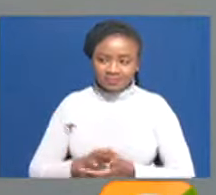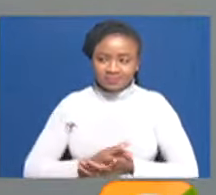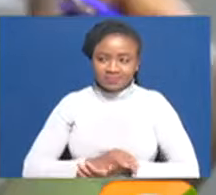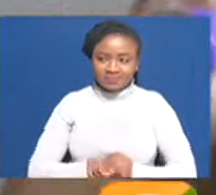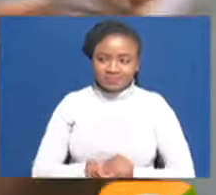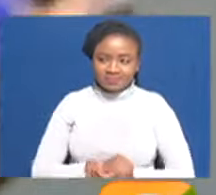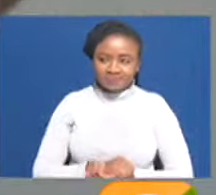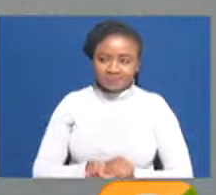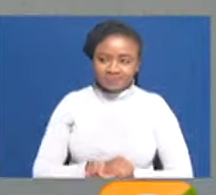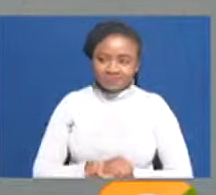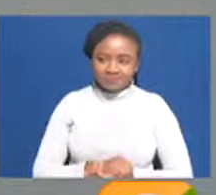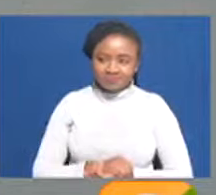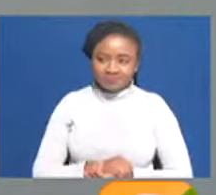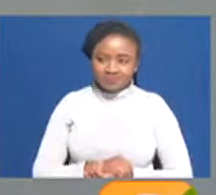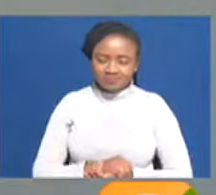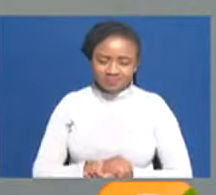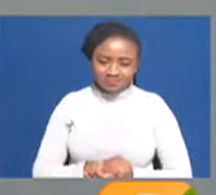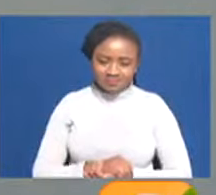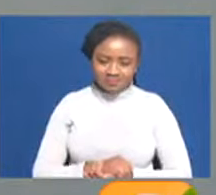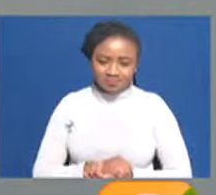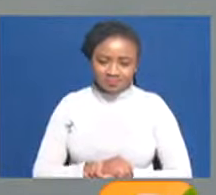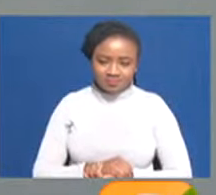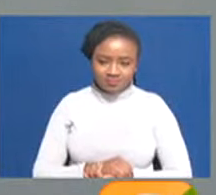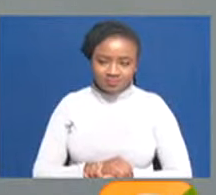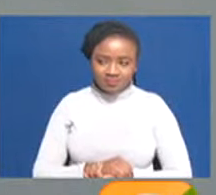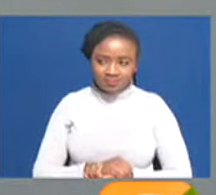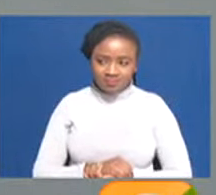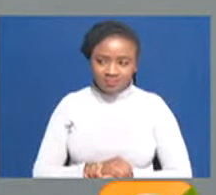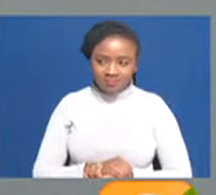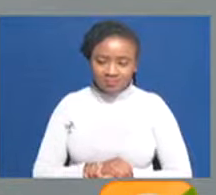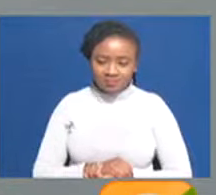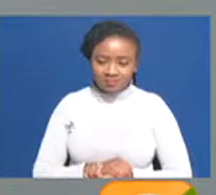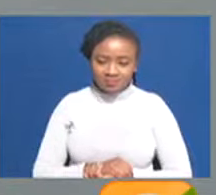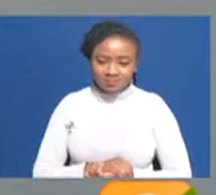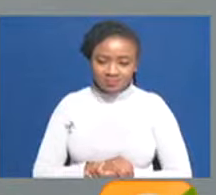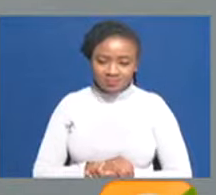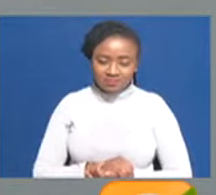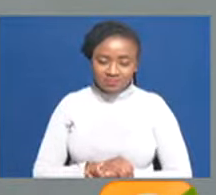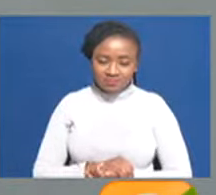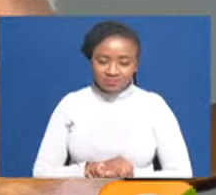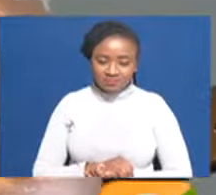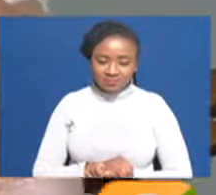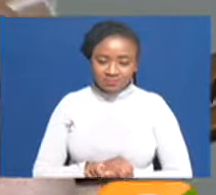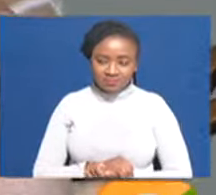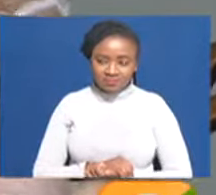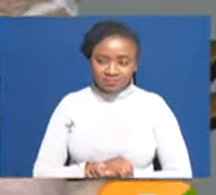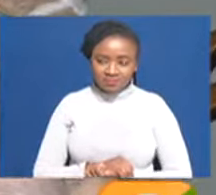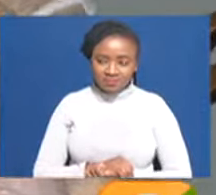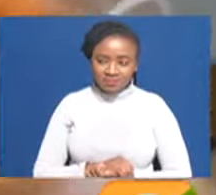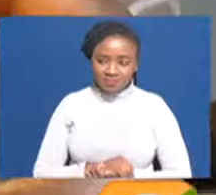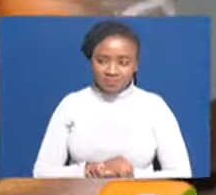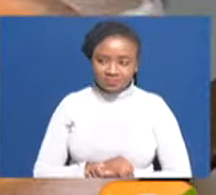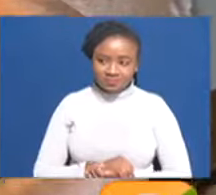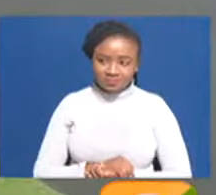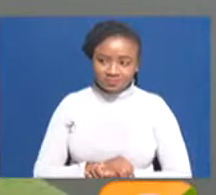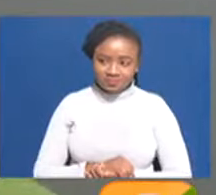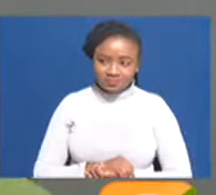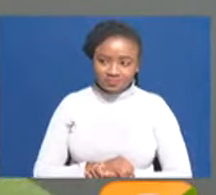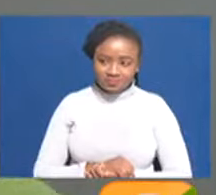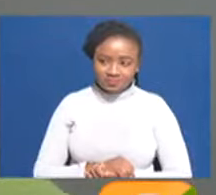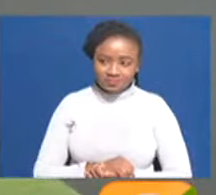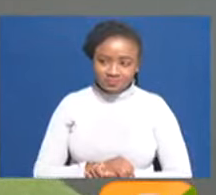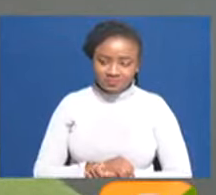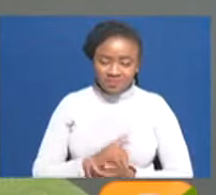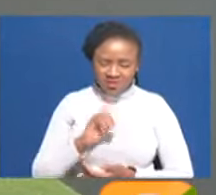your forehead together with other items in the geometrical set. Slowly but steadily, he cuts the hair